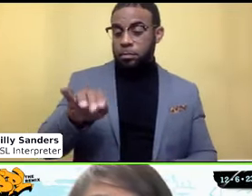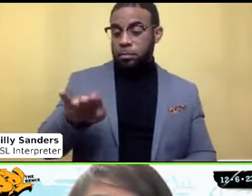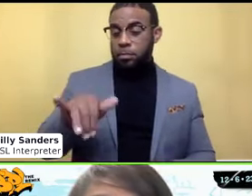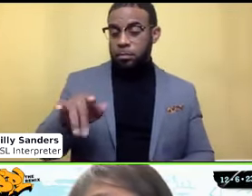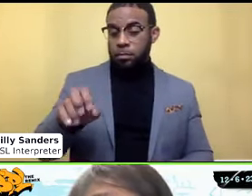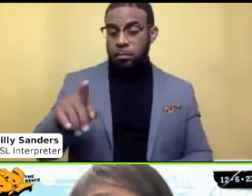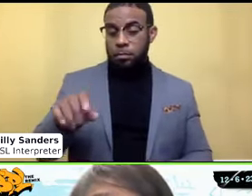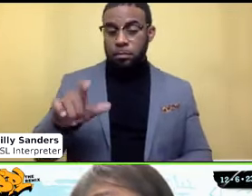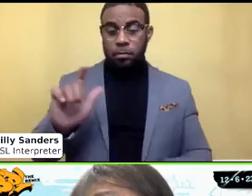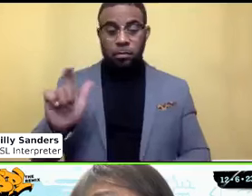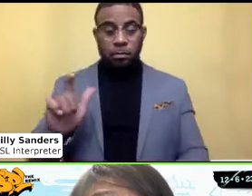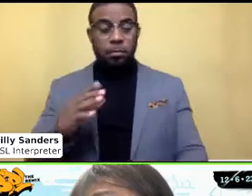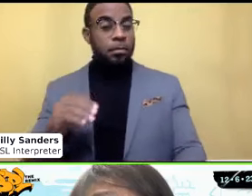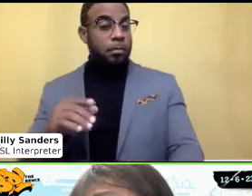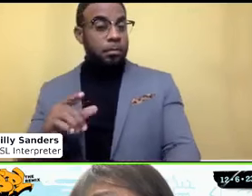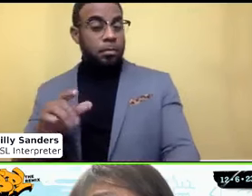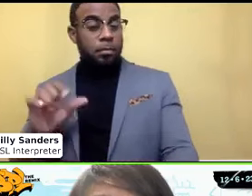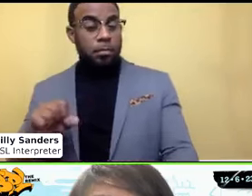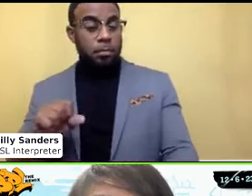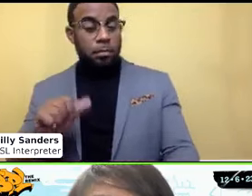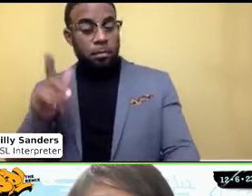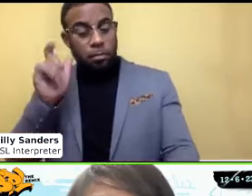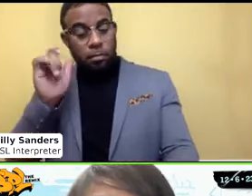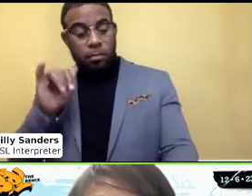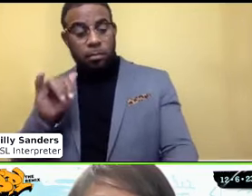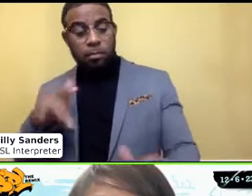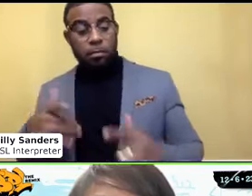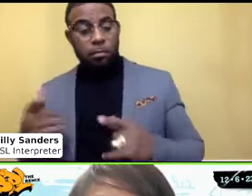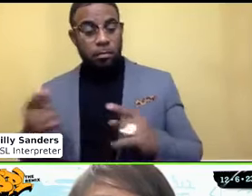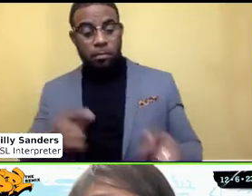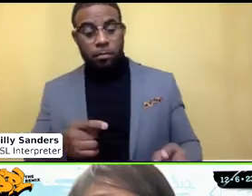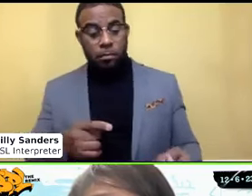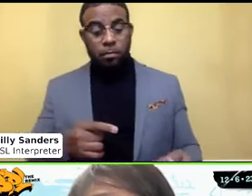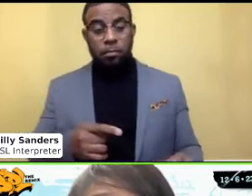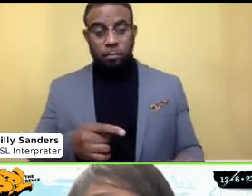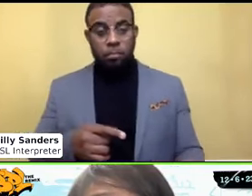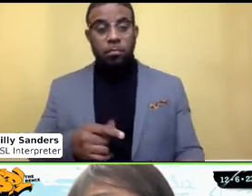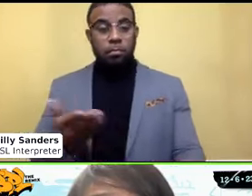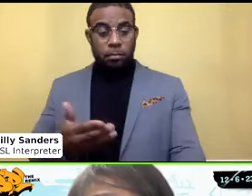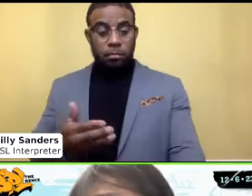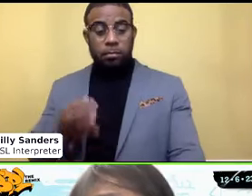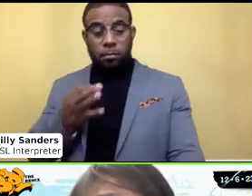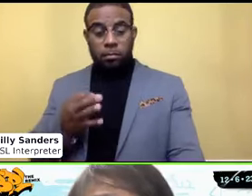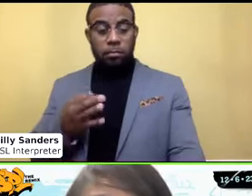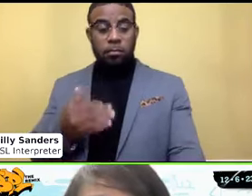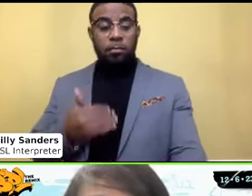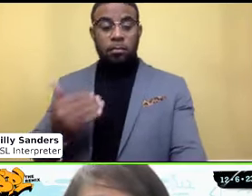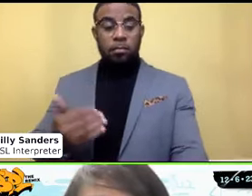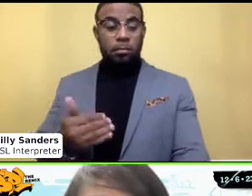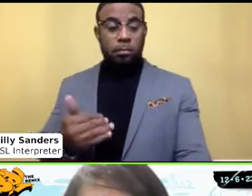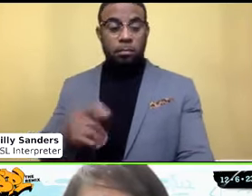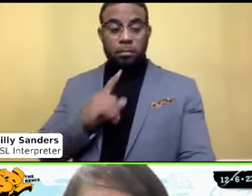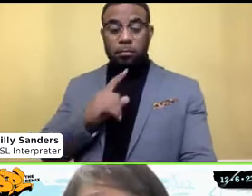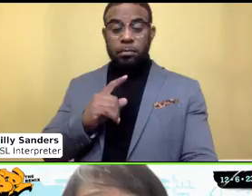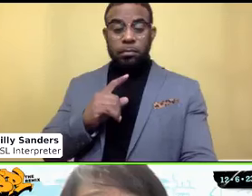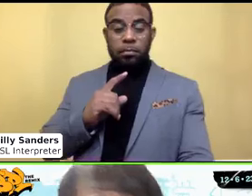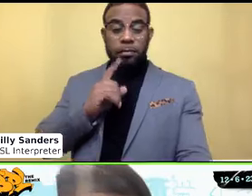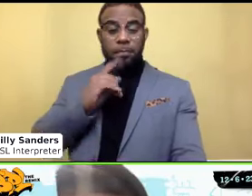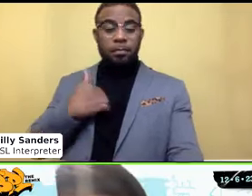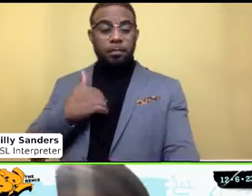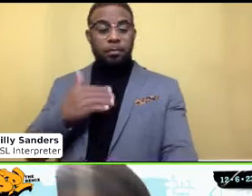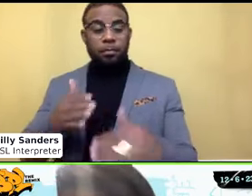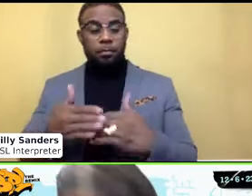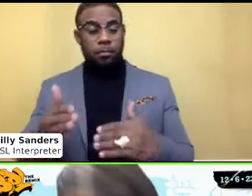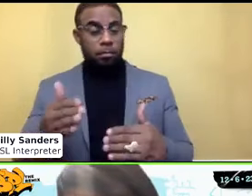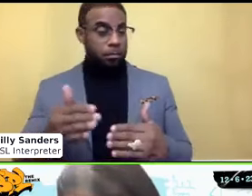Instagram, and you can listen to the episodes here soon. Our next episode will have a